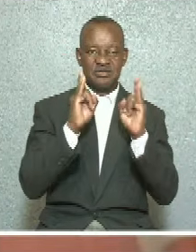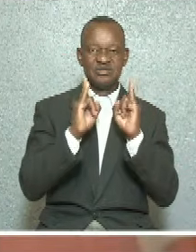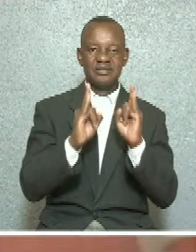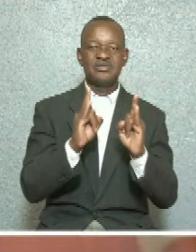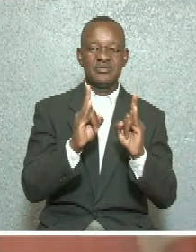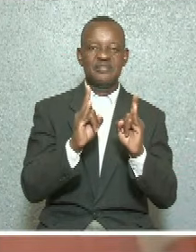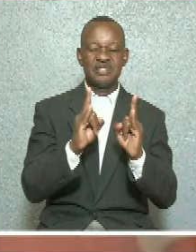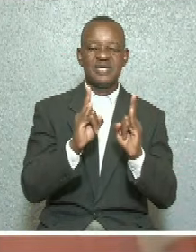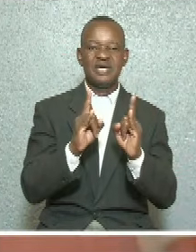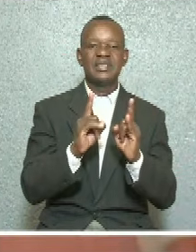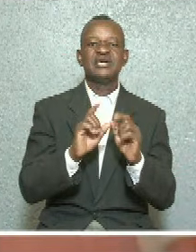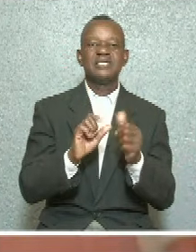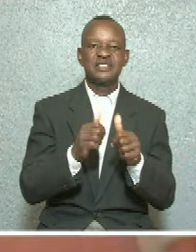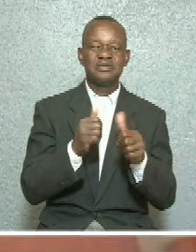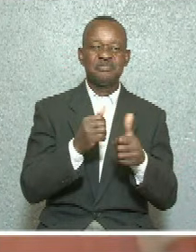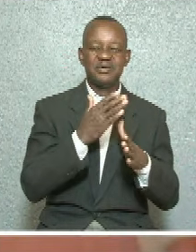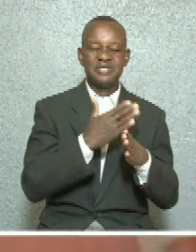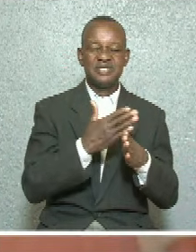right? And